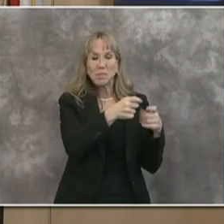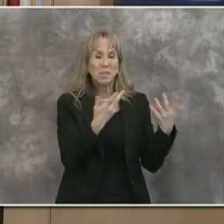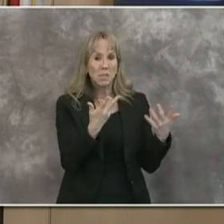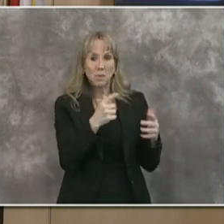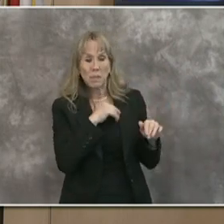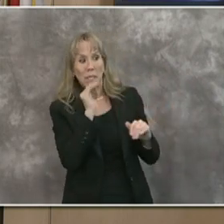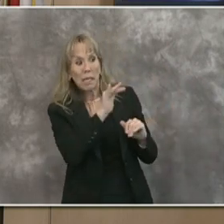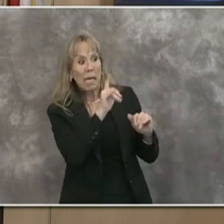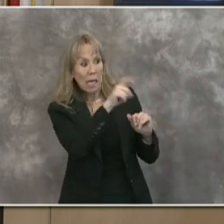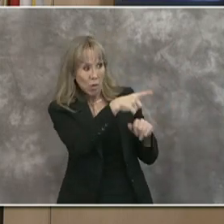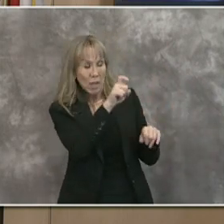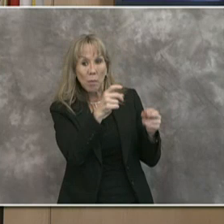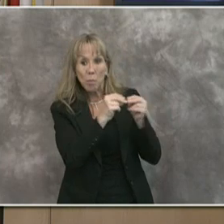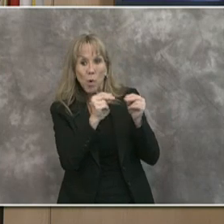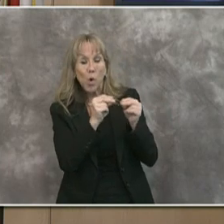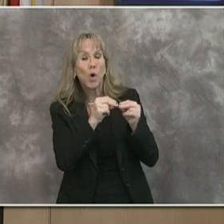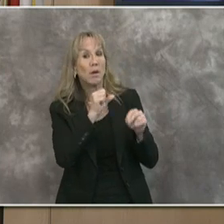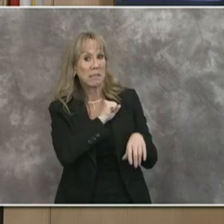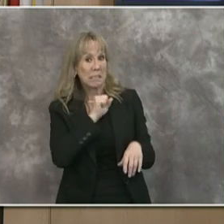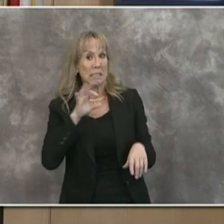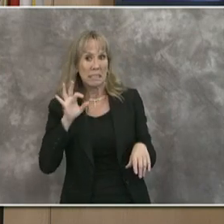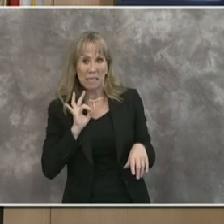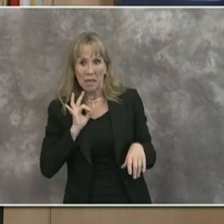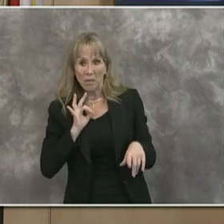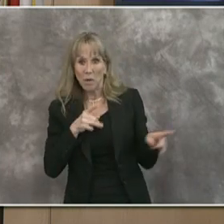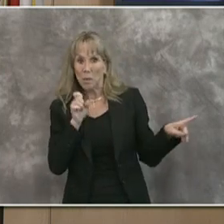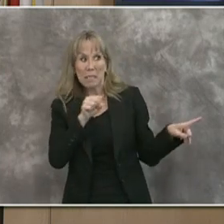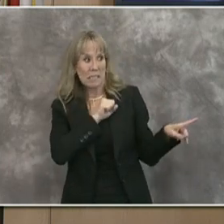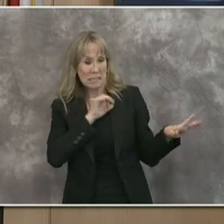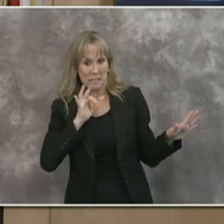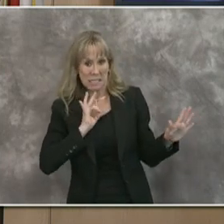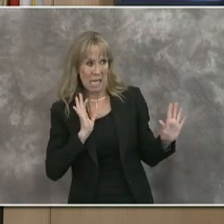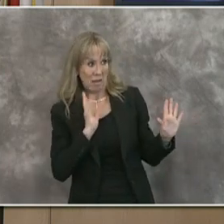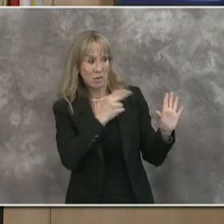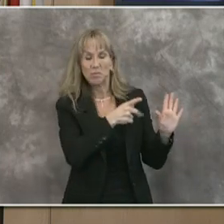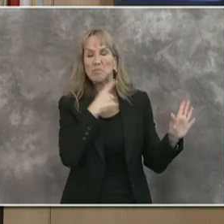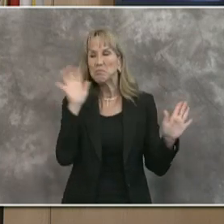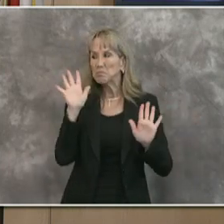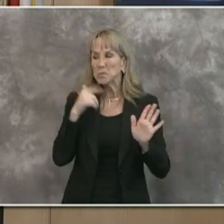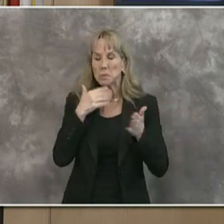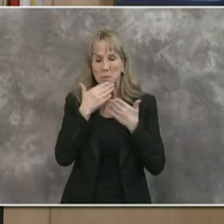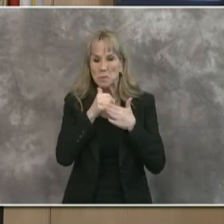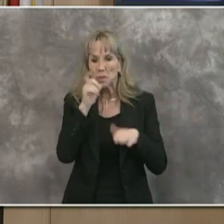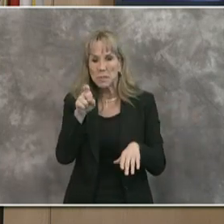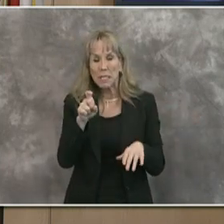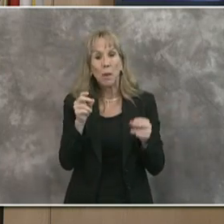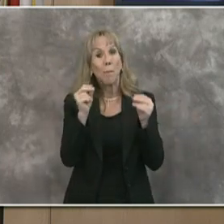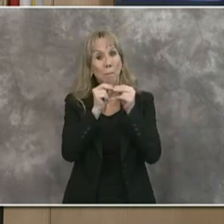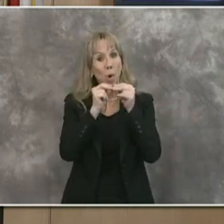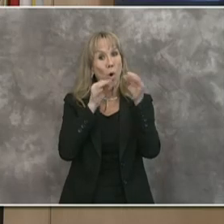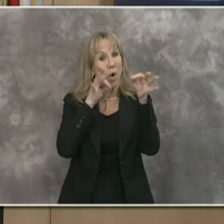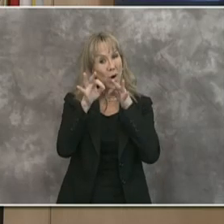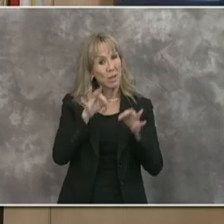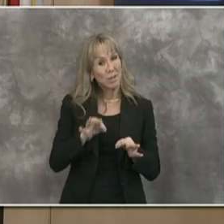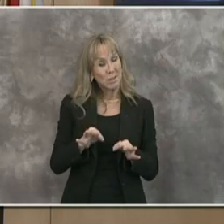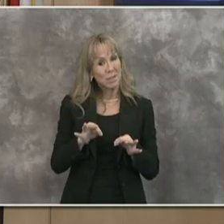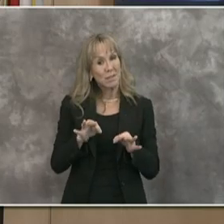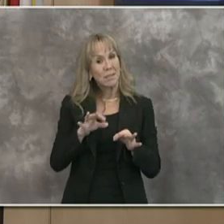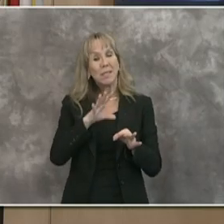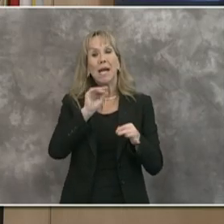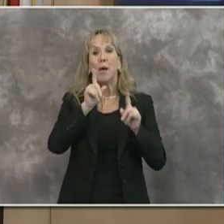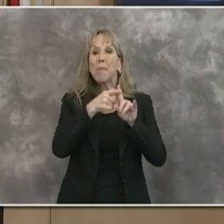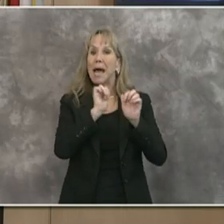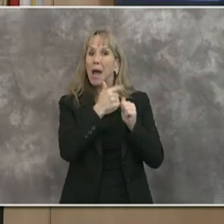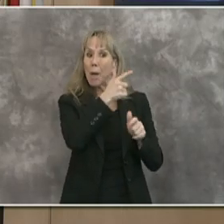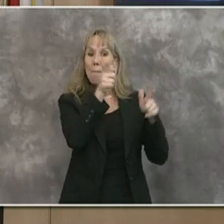they needed any staffing support, and they have indicated that they don't need it. But any further details on this incident and also the management